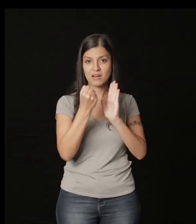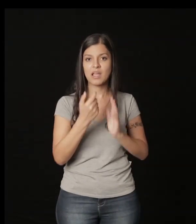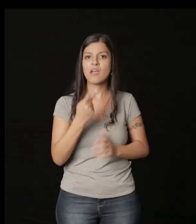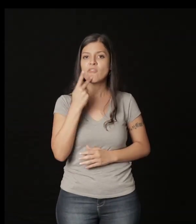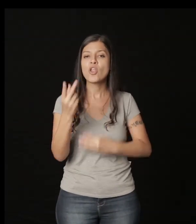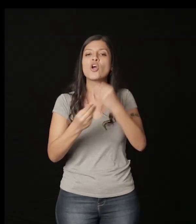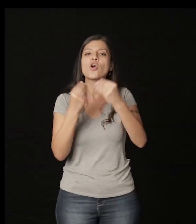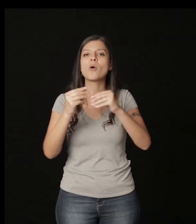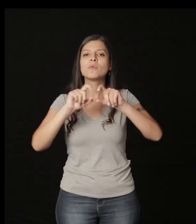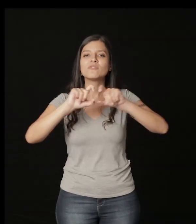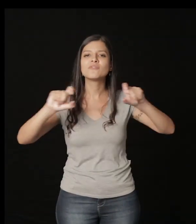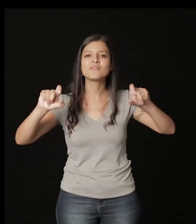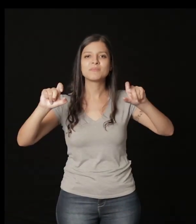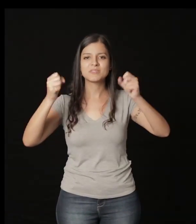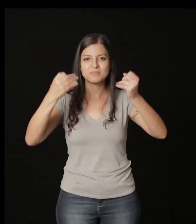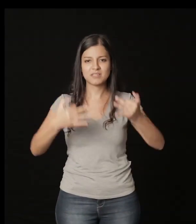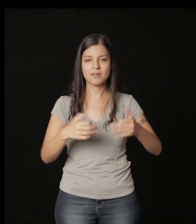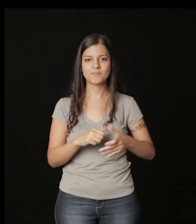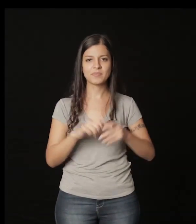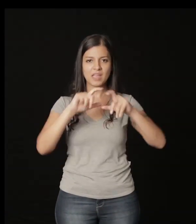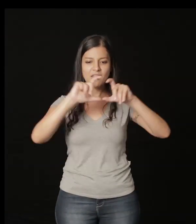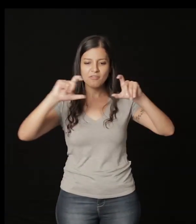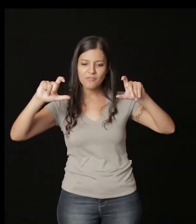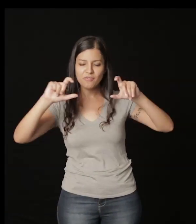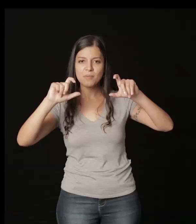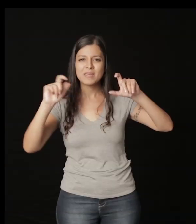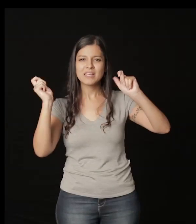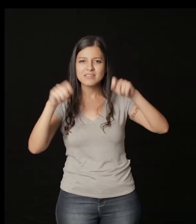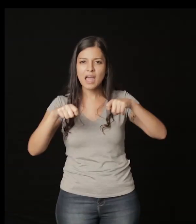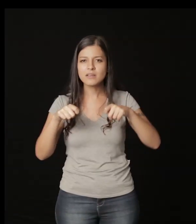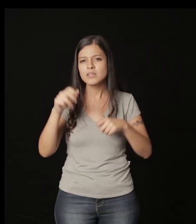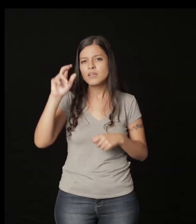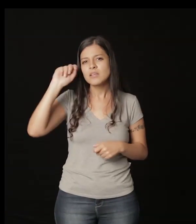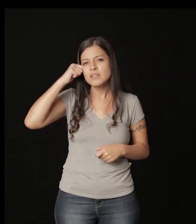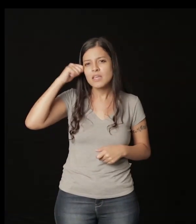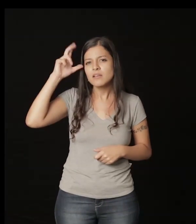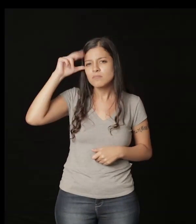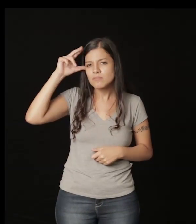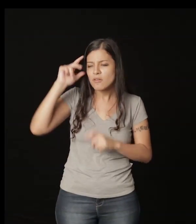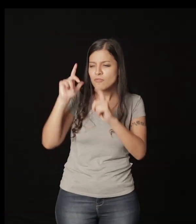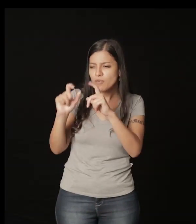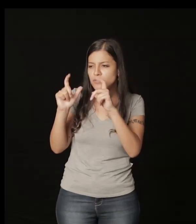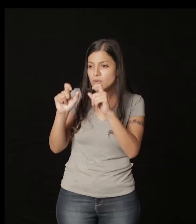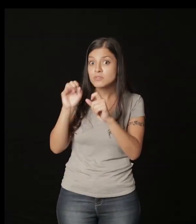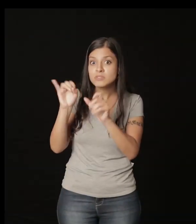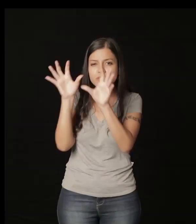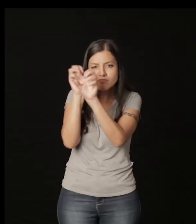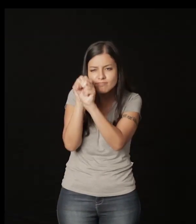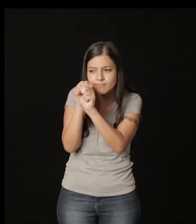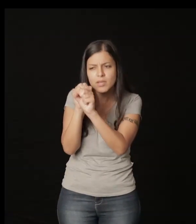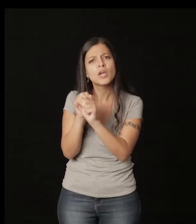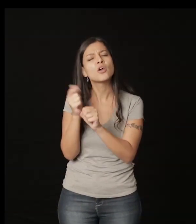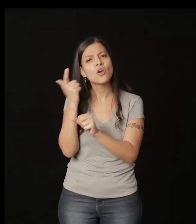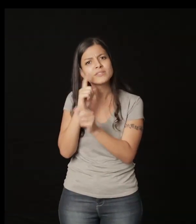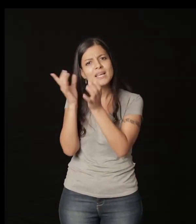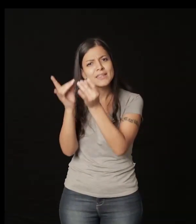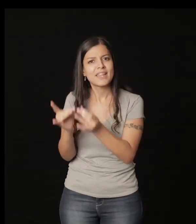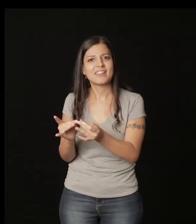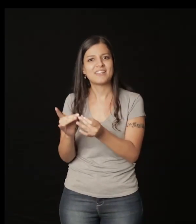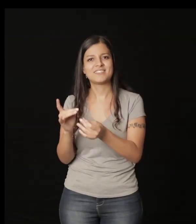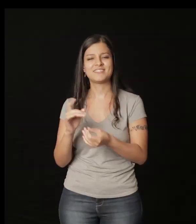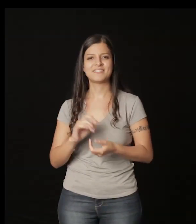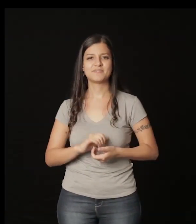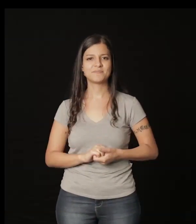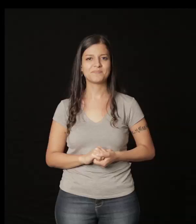up with a slogan to describe this film. They said, this is a film that's good for photographing the details of a dark horse in low